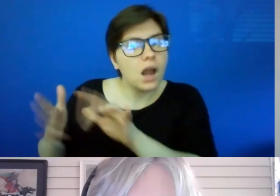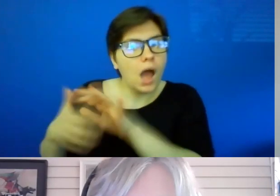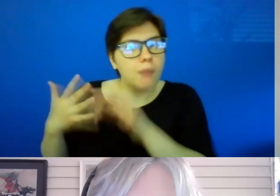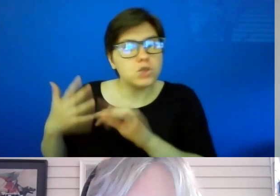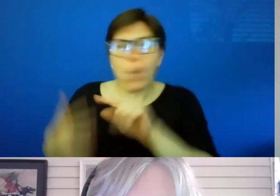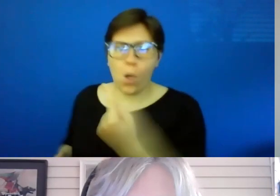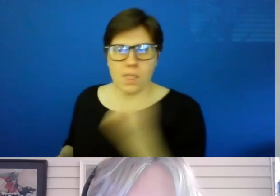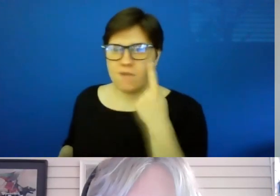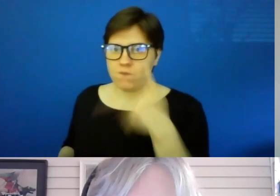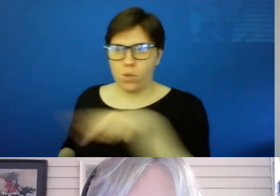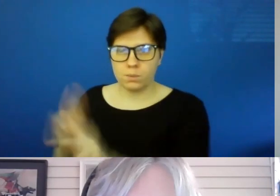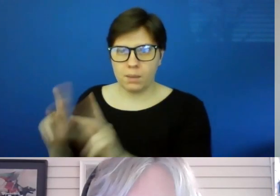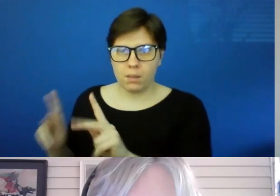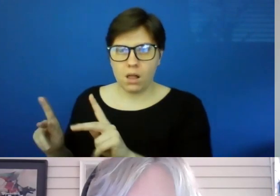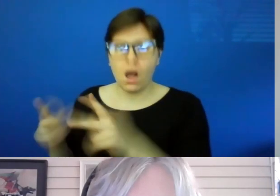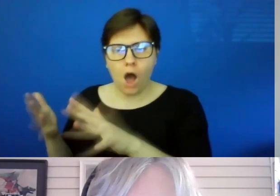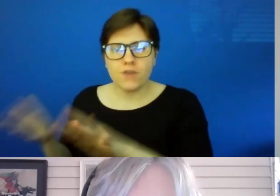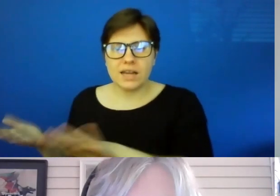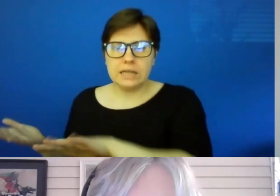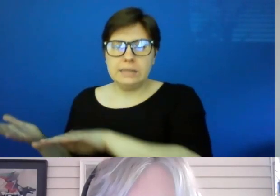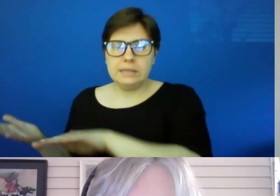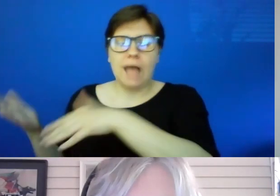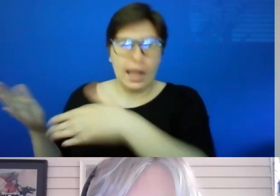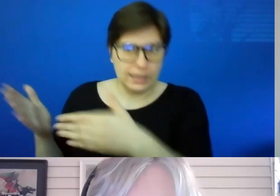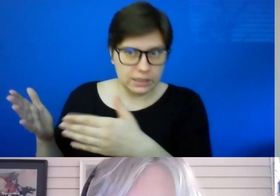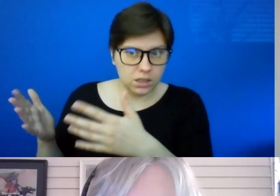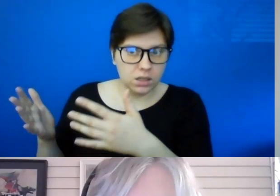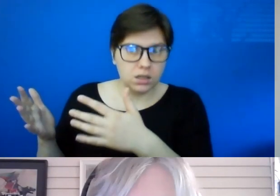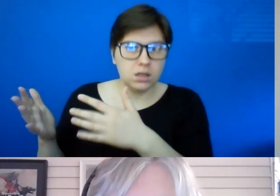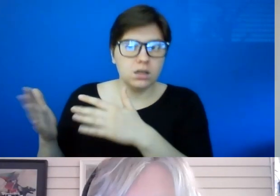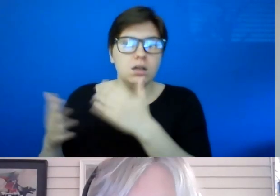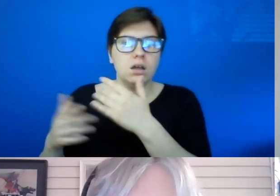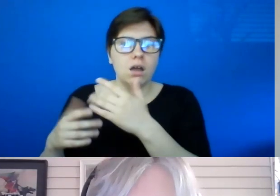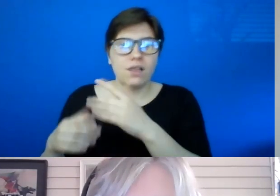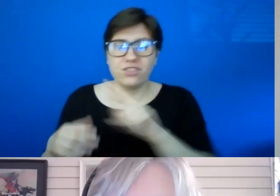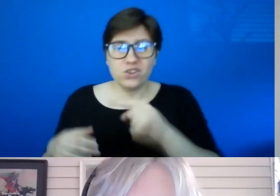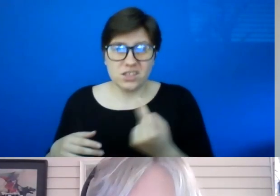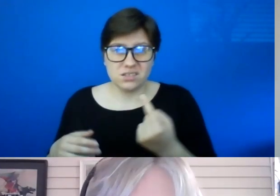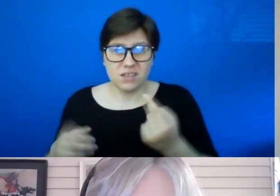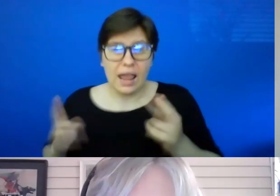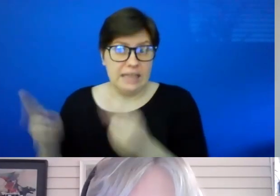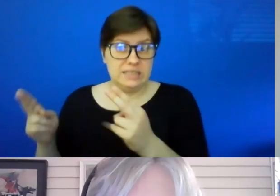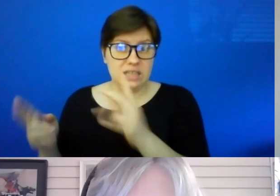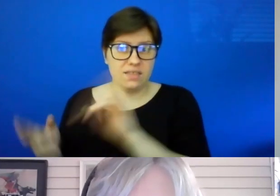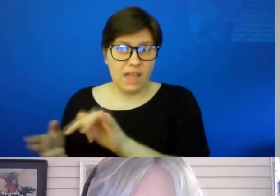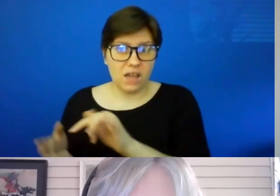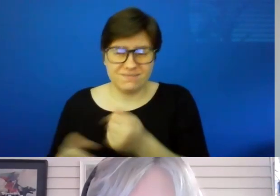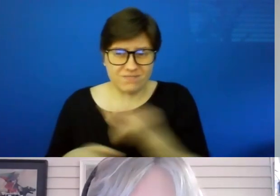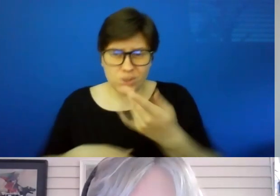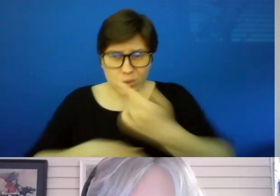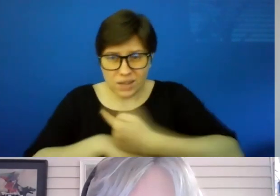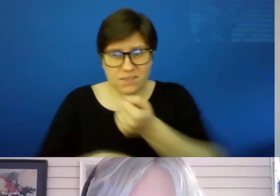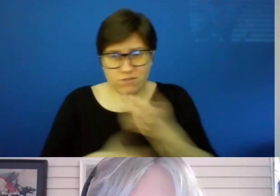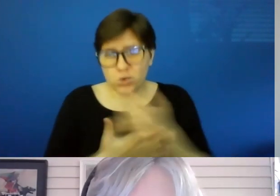ill. So they're already dying. They're only accelerating that normally by a matter of days or weeks.